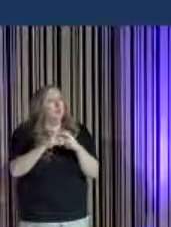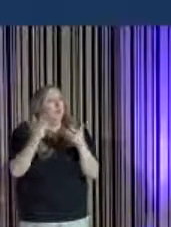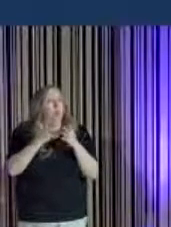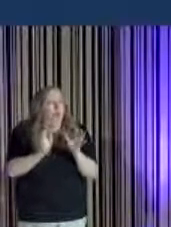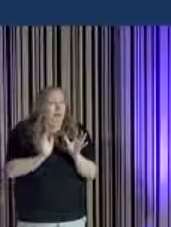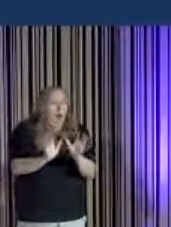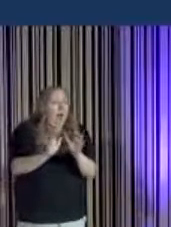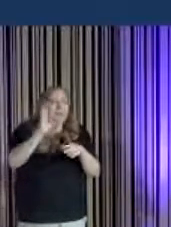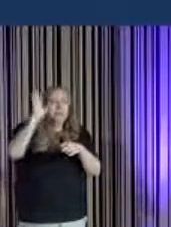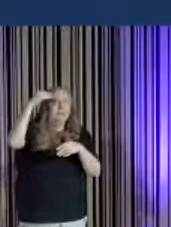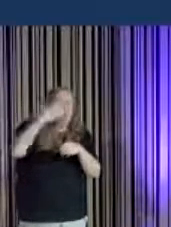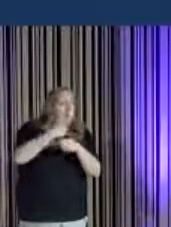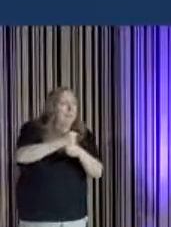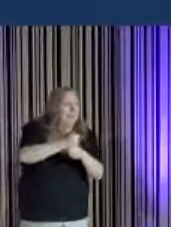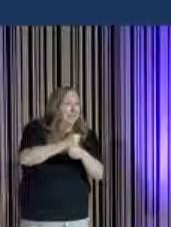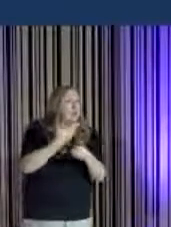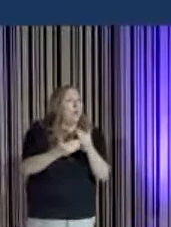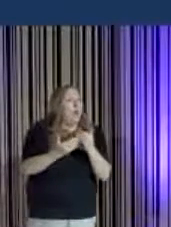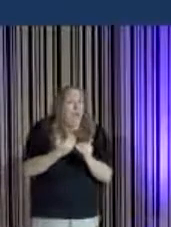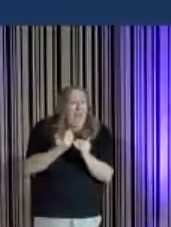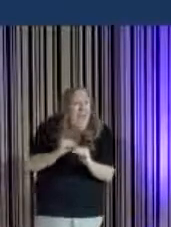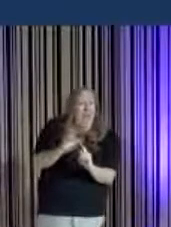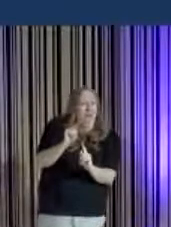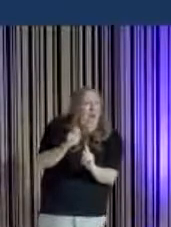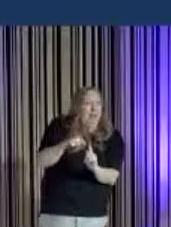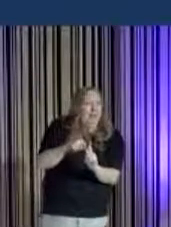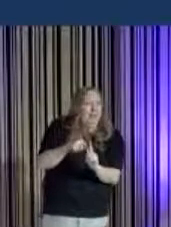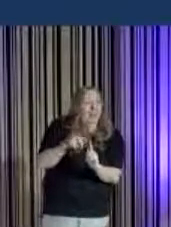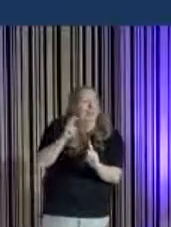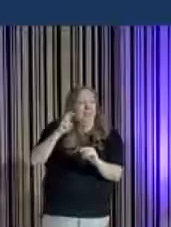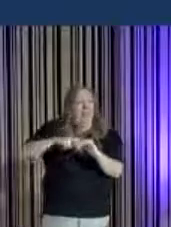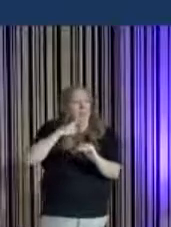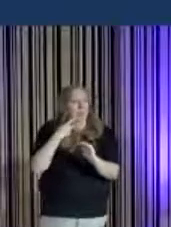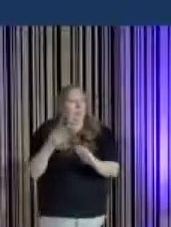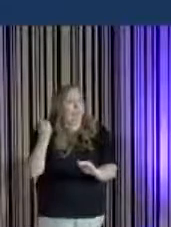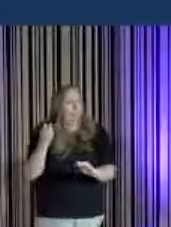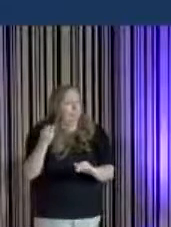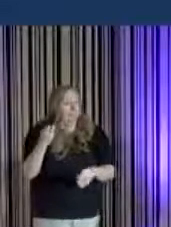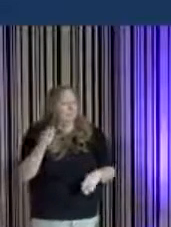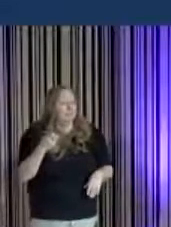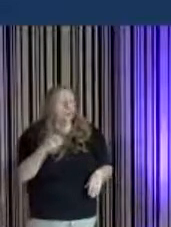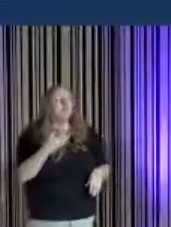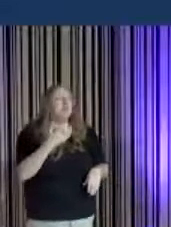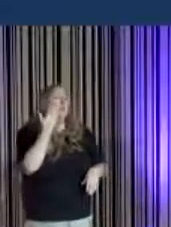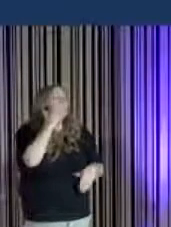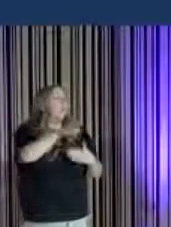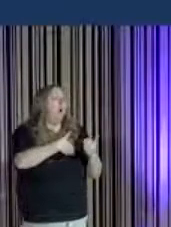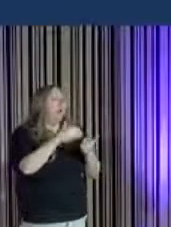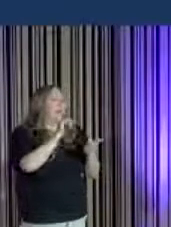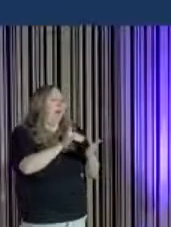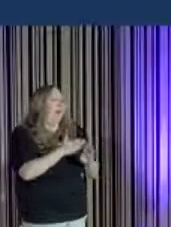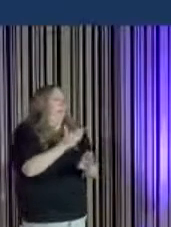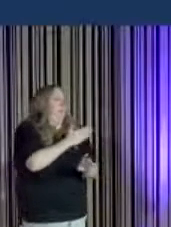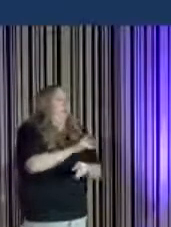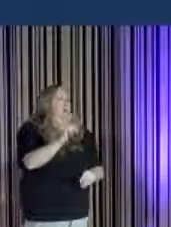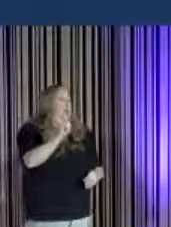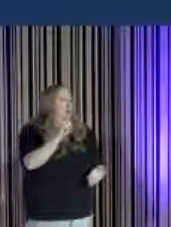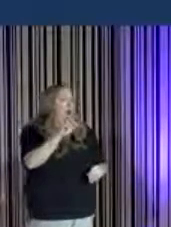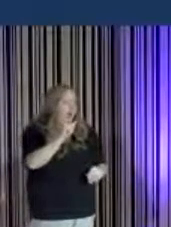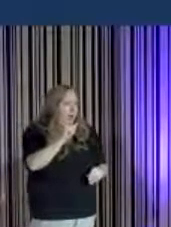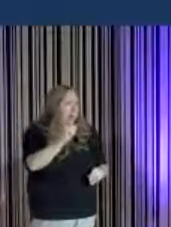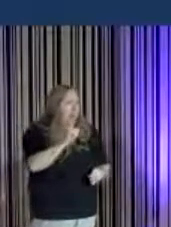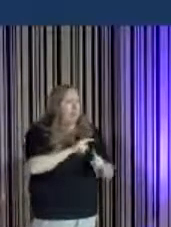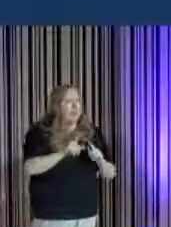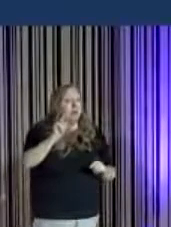case. So what did Tara do? We actually knew all that before Tara. Tara discovered that viruses also